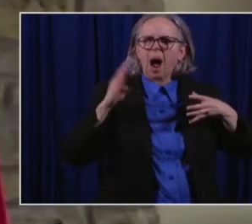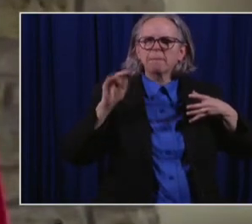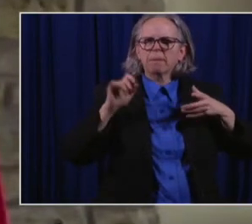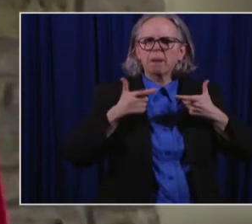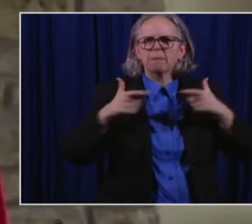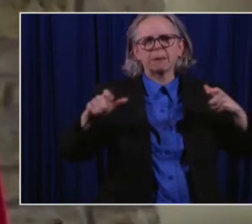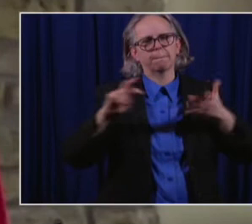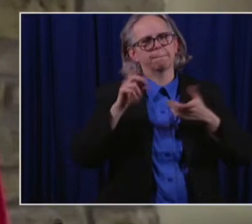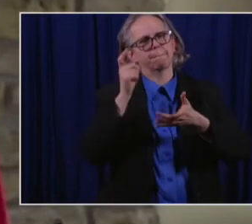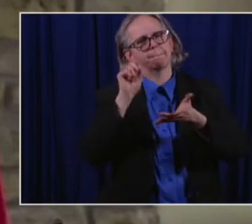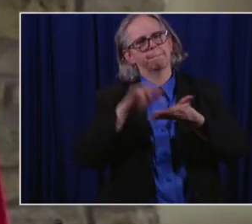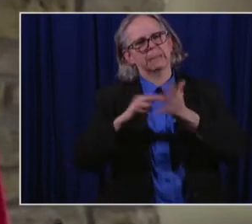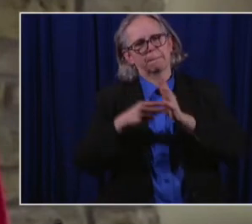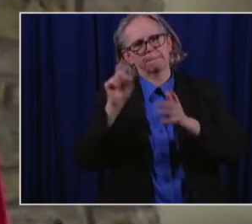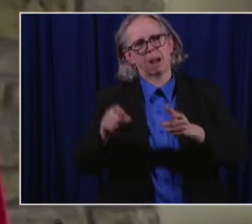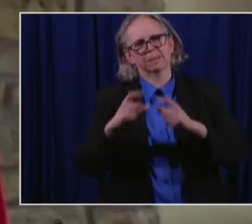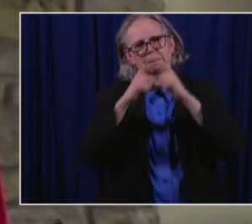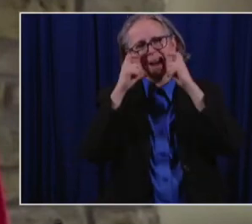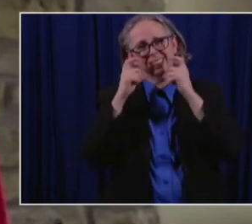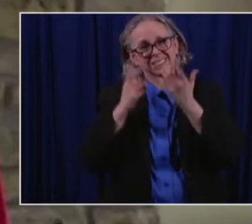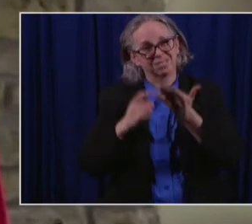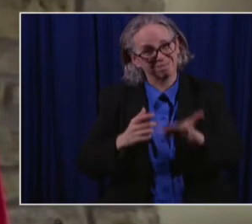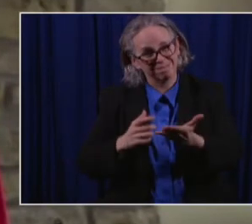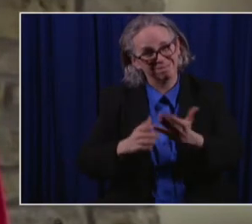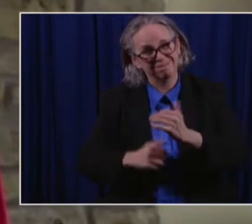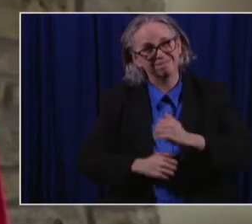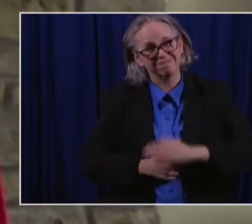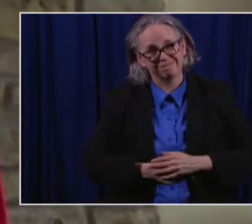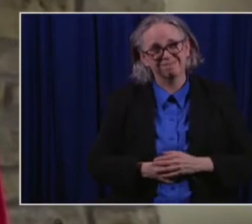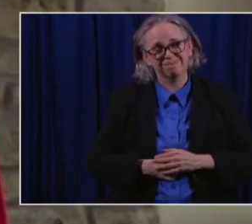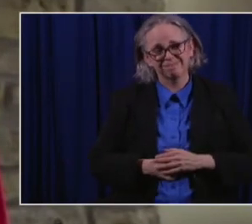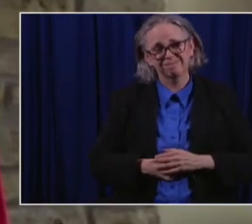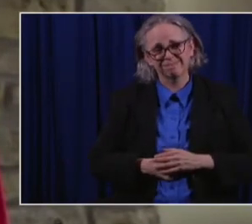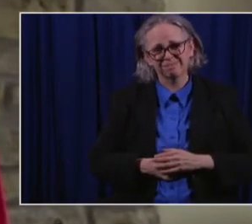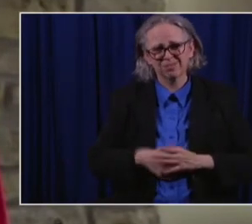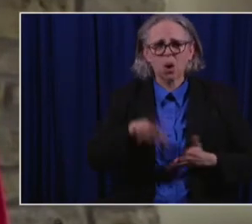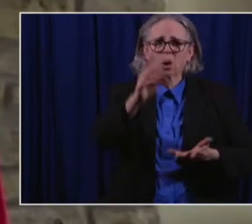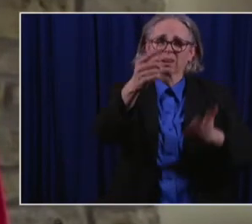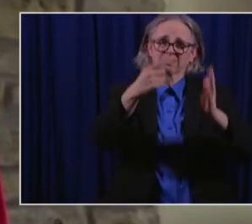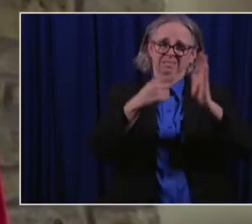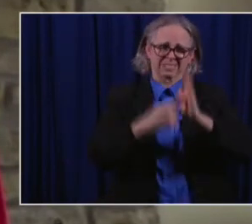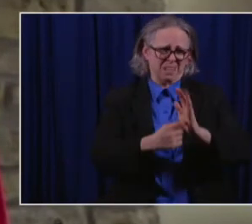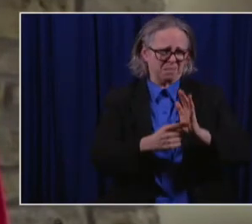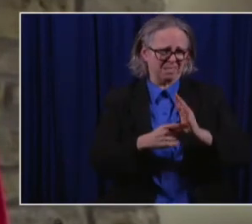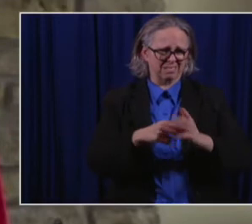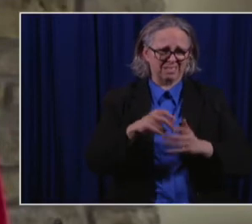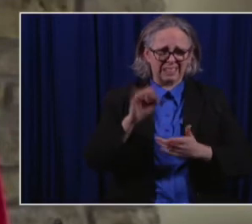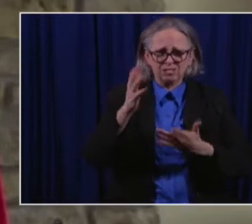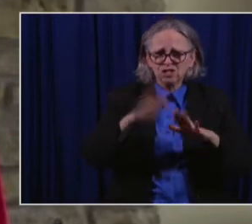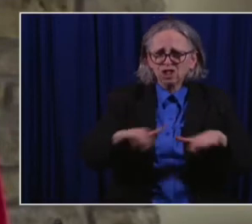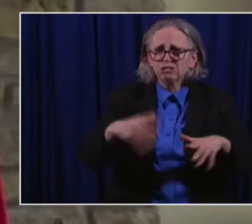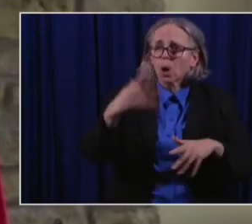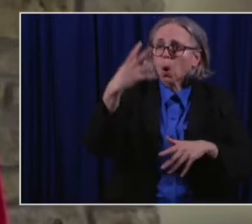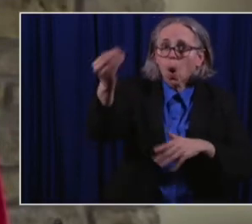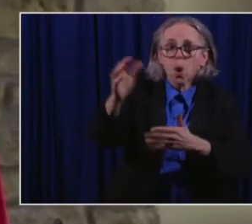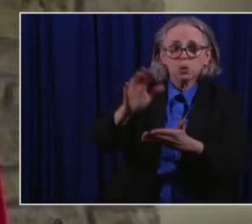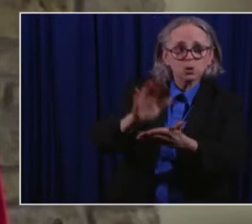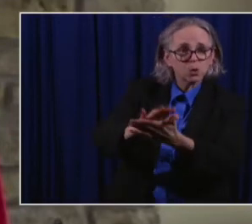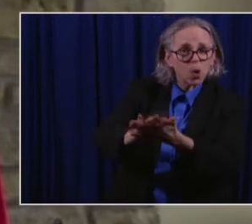and clear. And, if we want to keep our kids in school, if we want to keep our hospitals from being